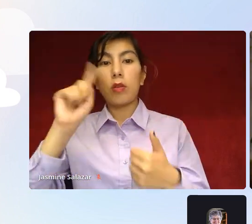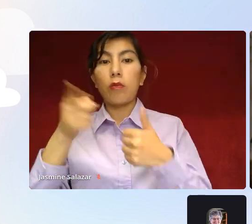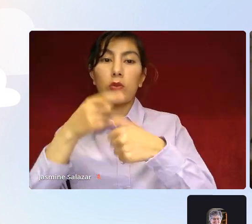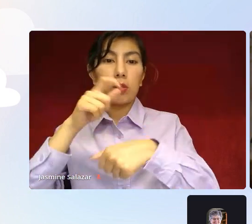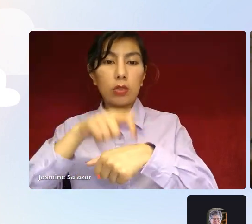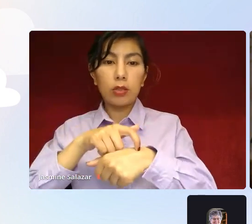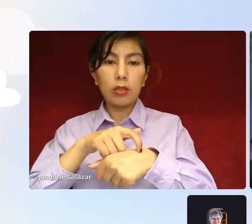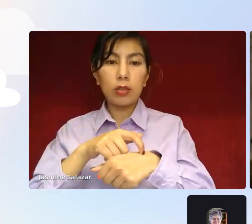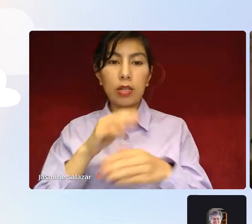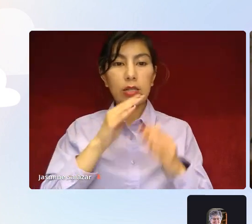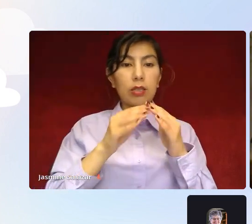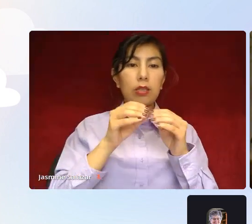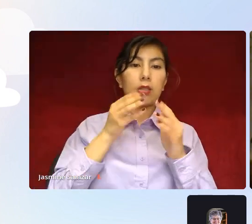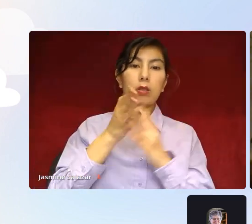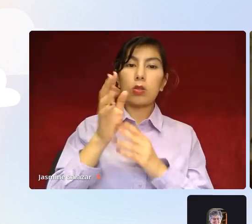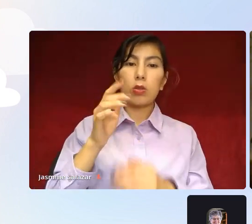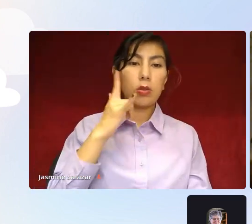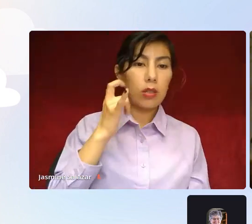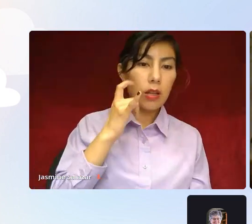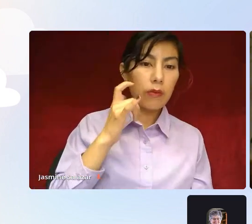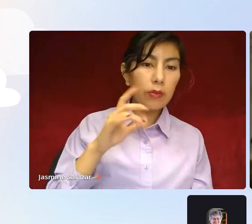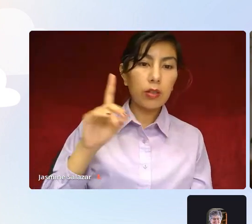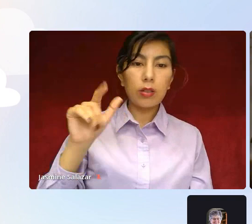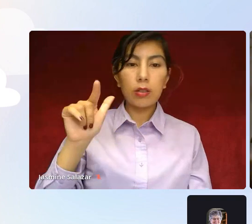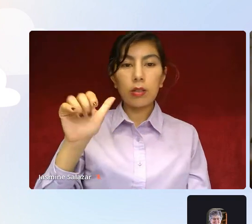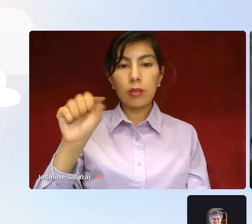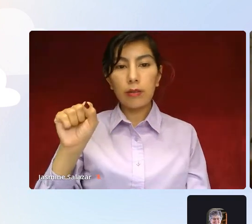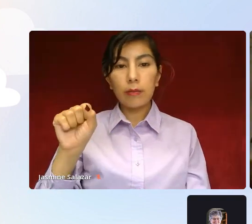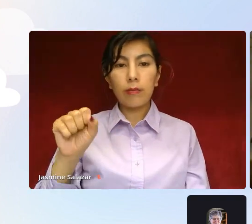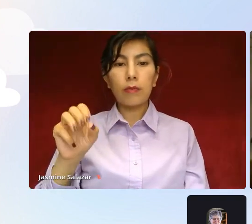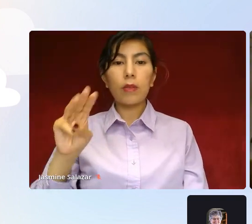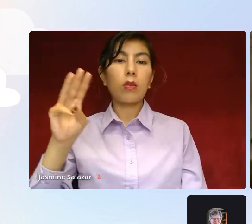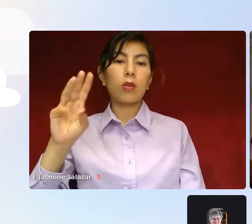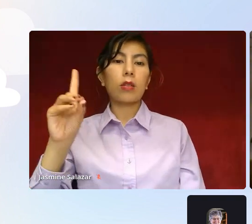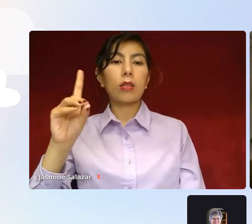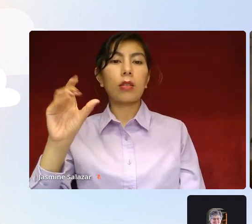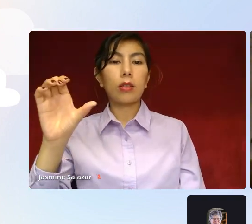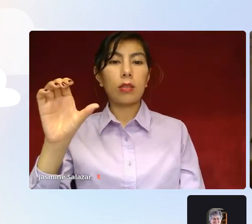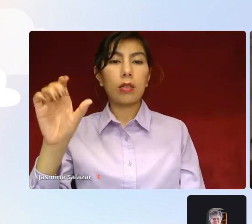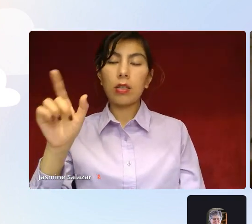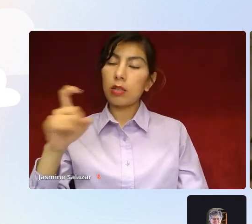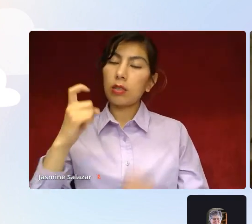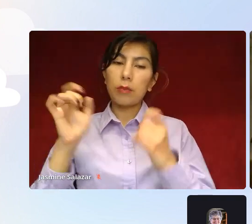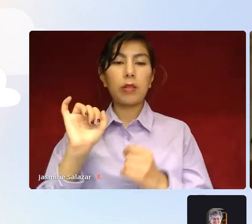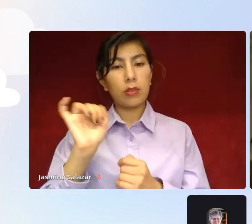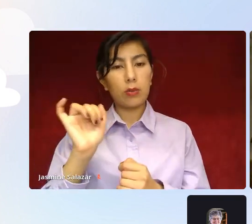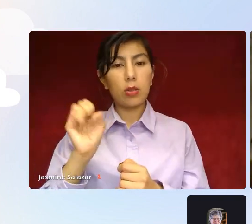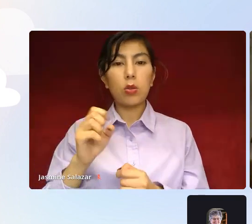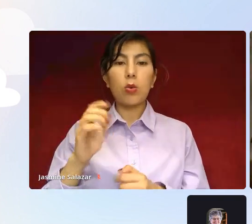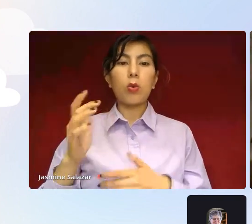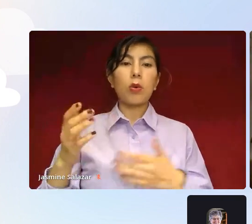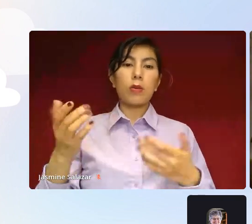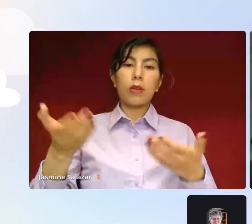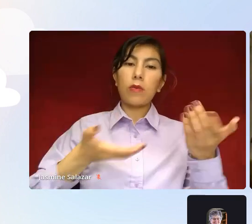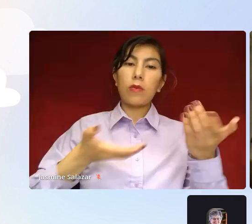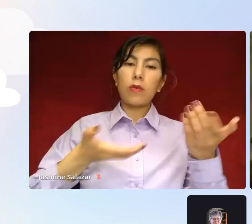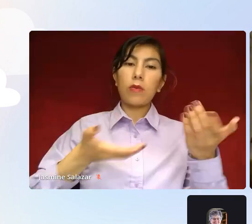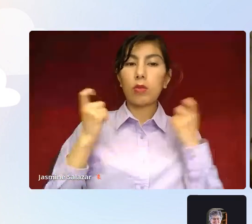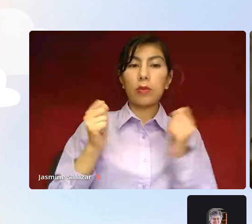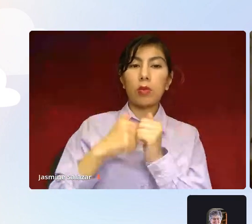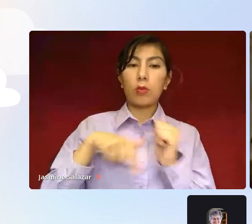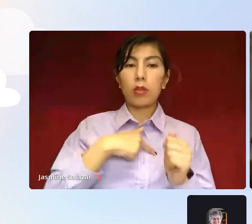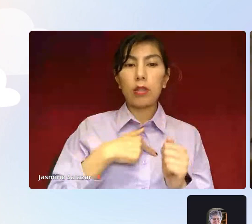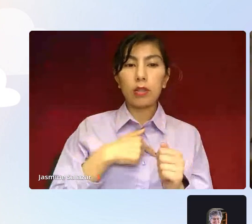throughout California, Dallas, and Washington, D.C. are celebrating as well. So I invite you all to celebrate with us. Join